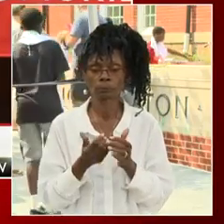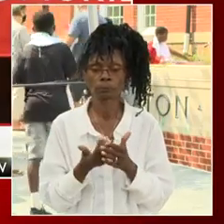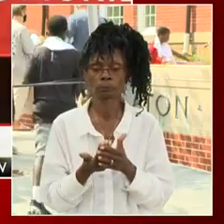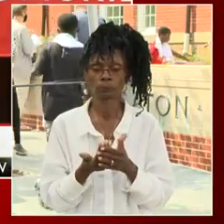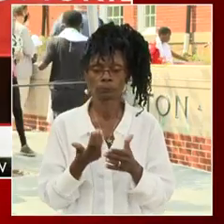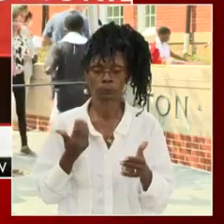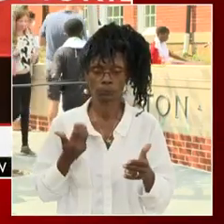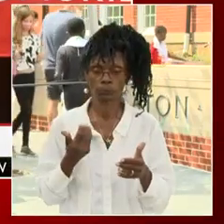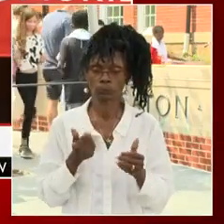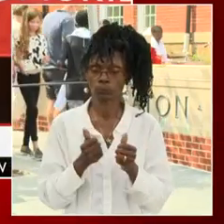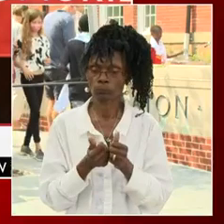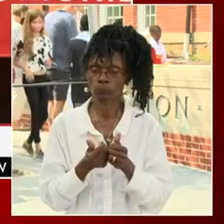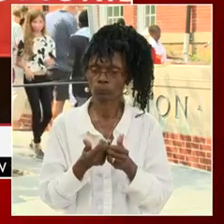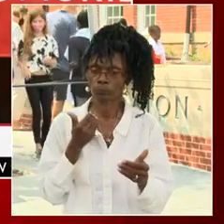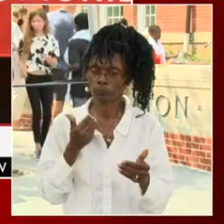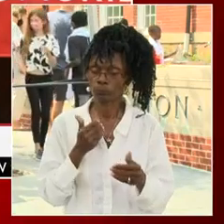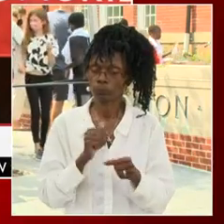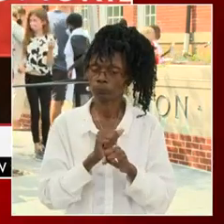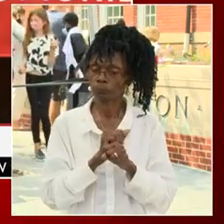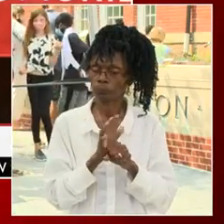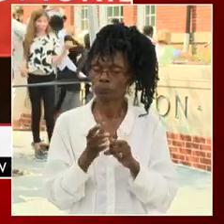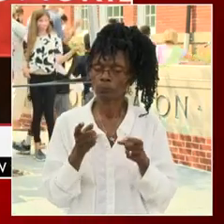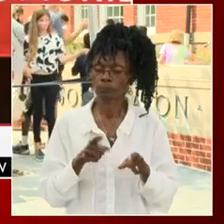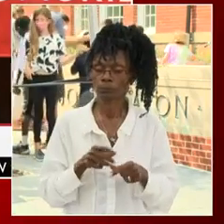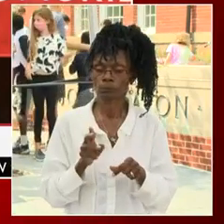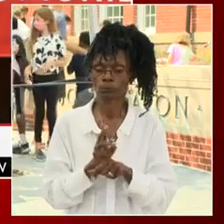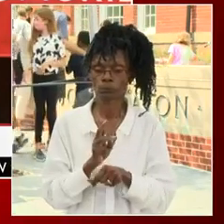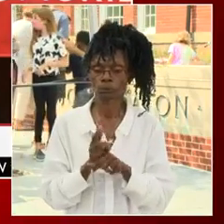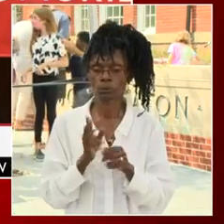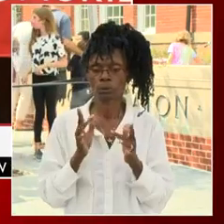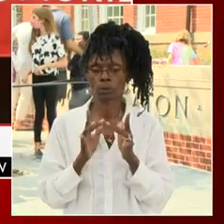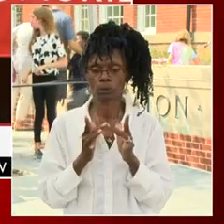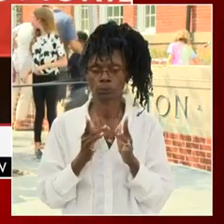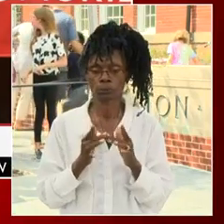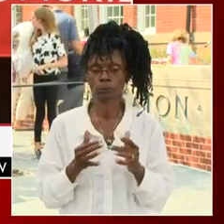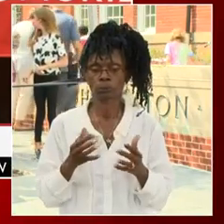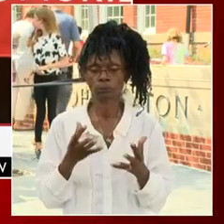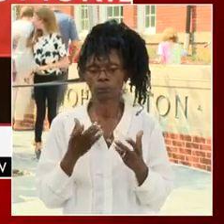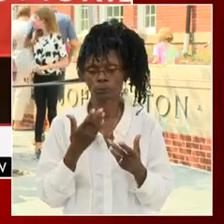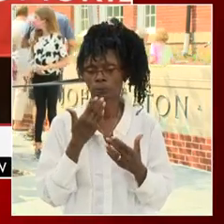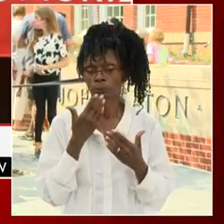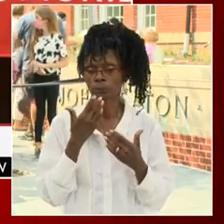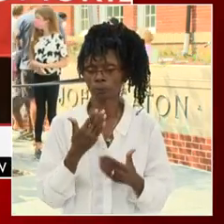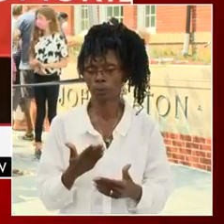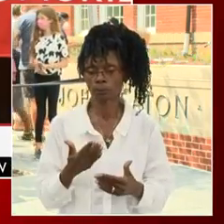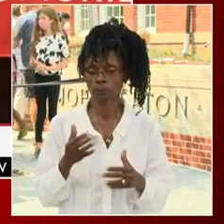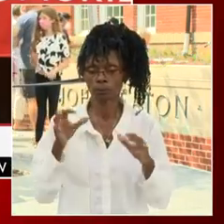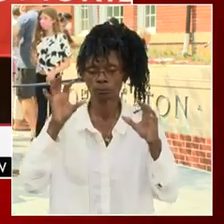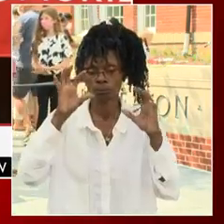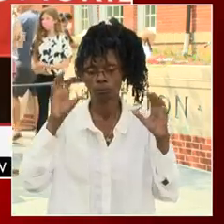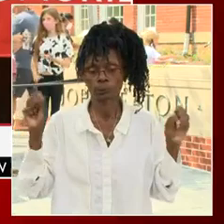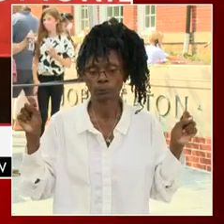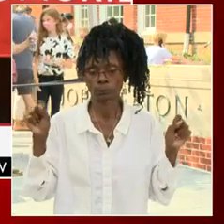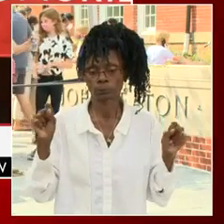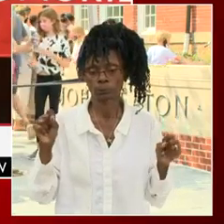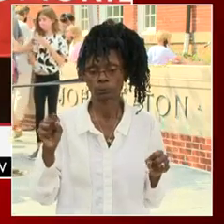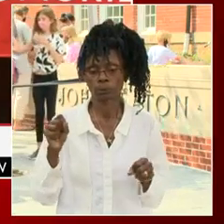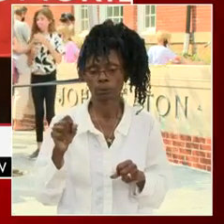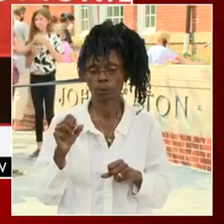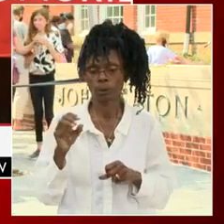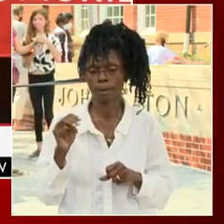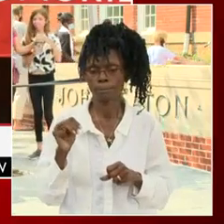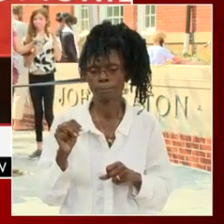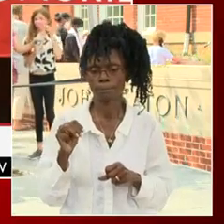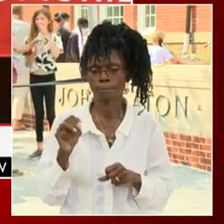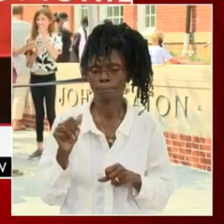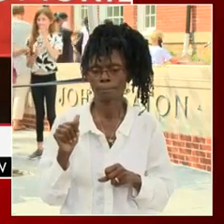thank UDC President Mason for making available the facilities over at UDC, which I am told